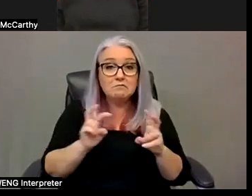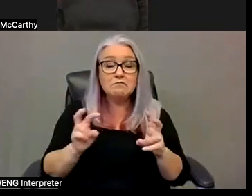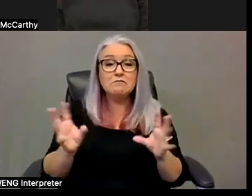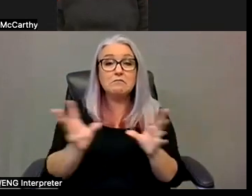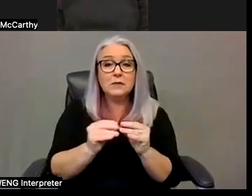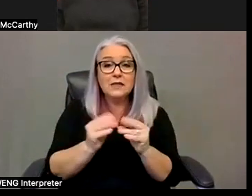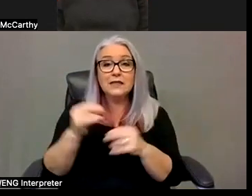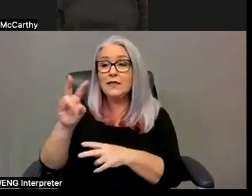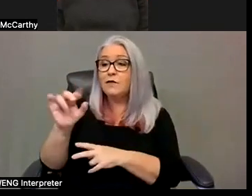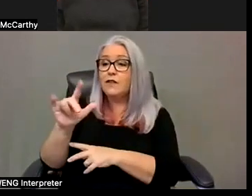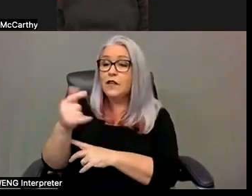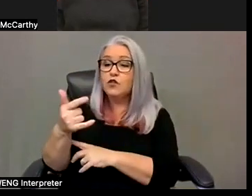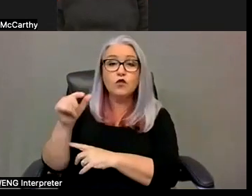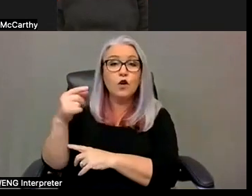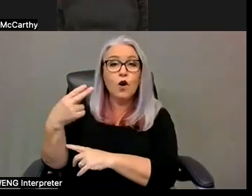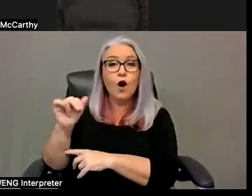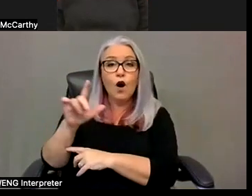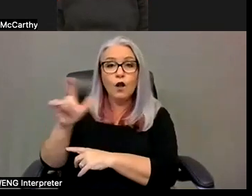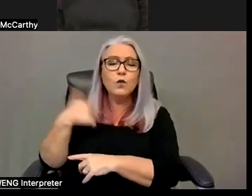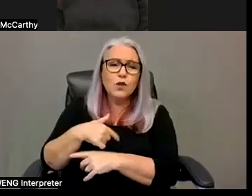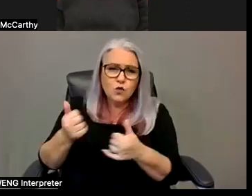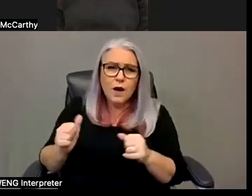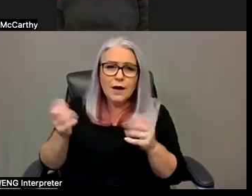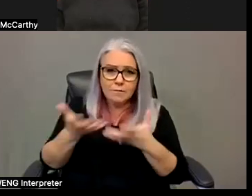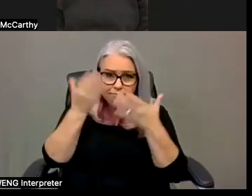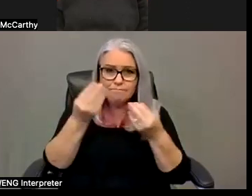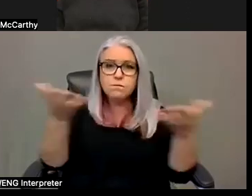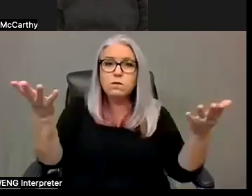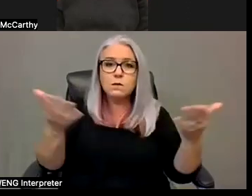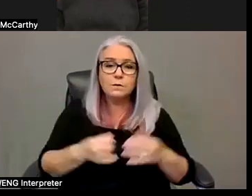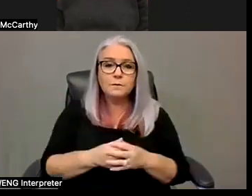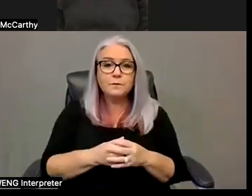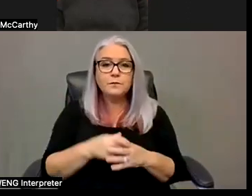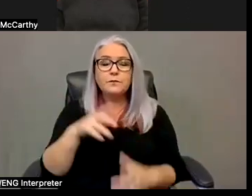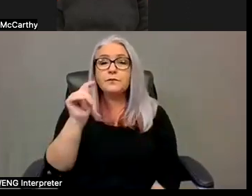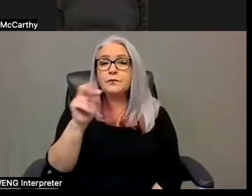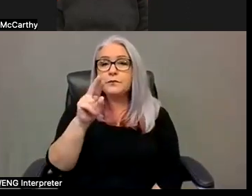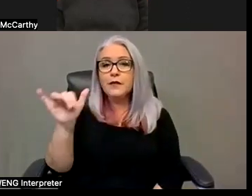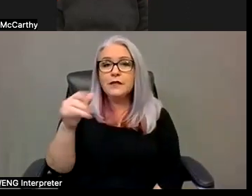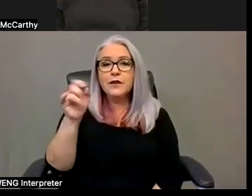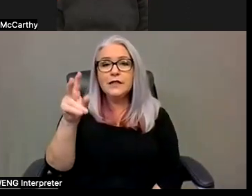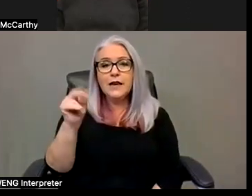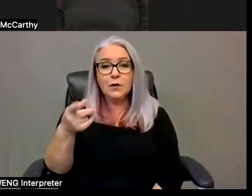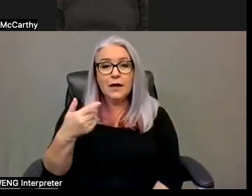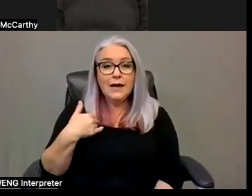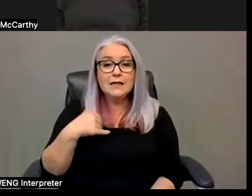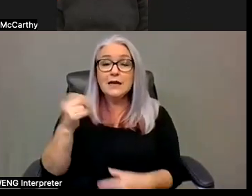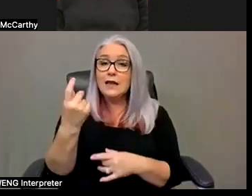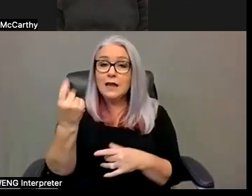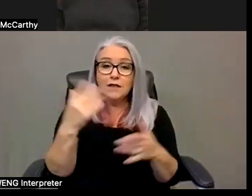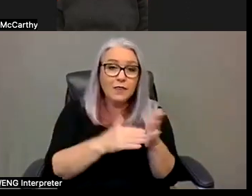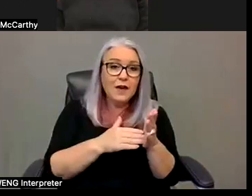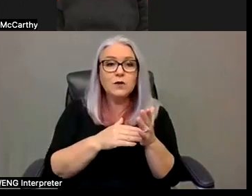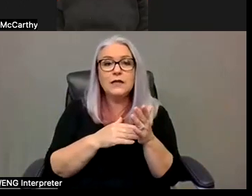village hall. We put the effort out there. Tarrytown has 11,000 residents in it. We can't reach every